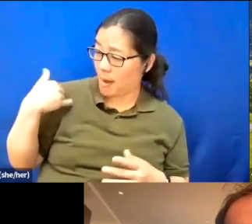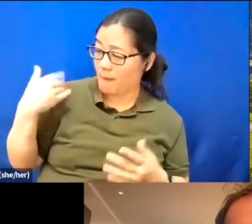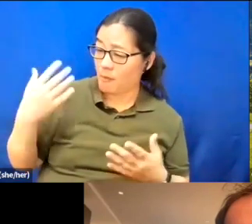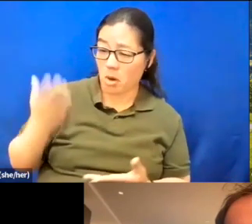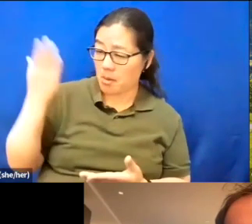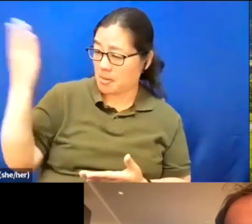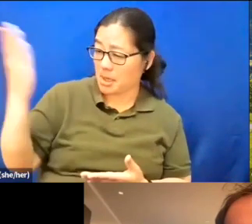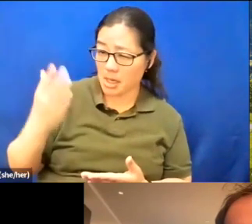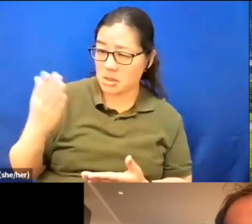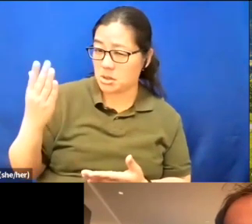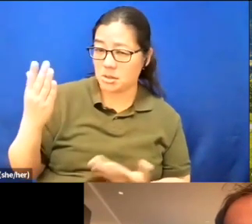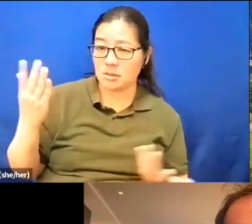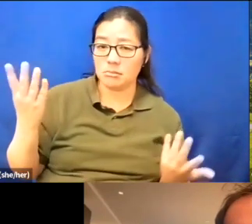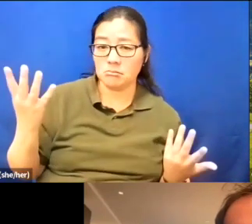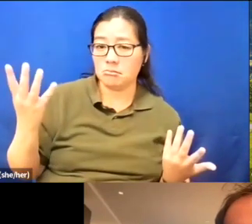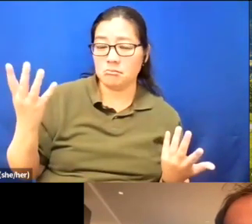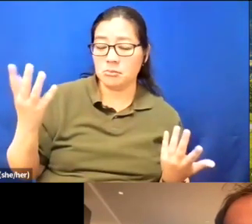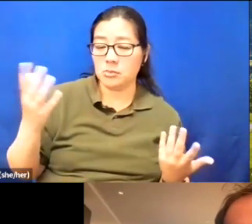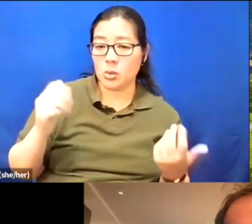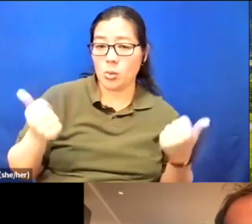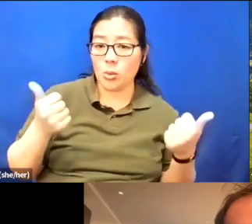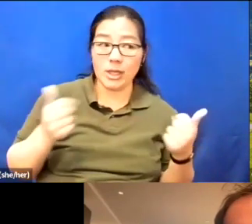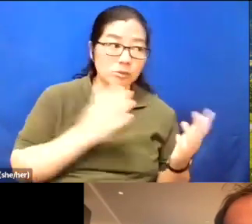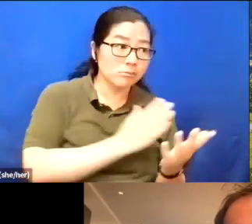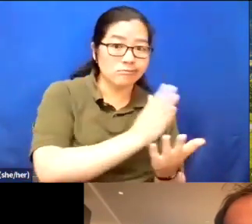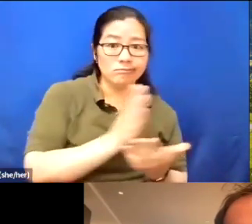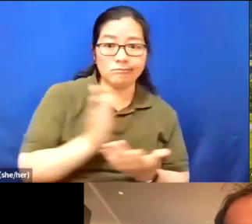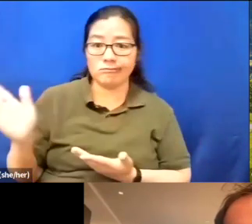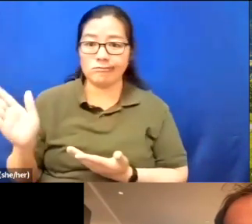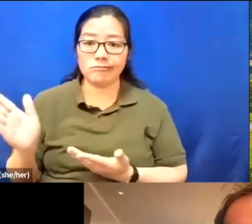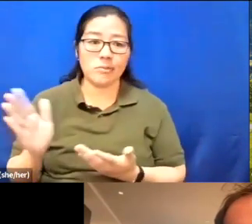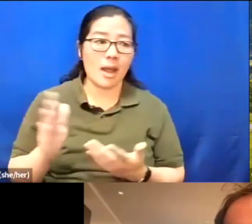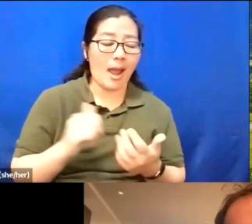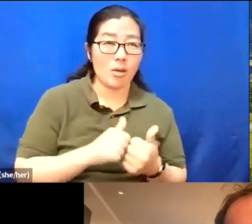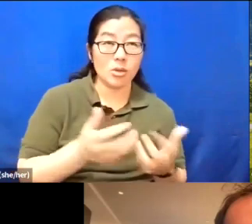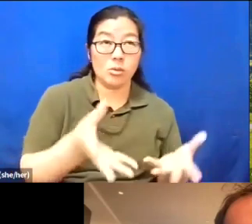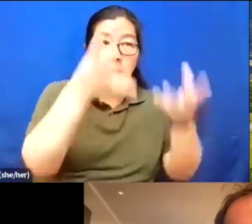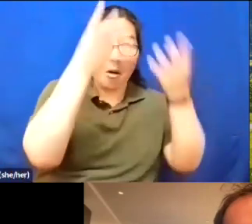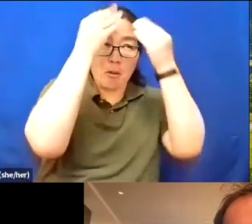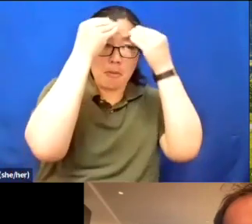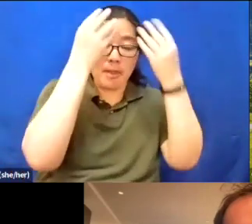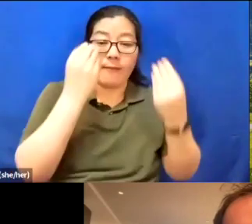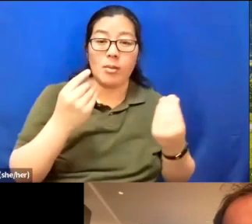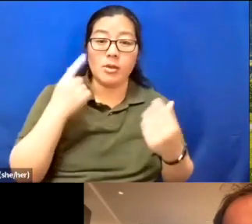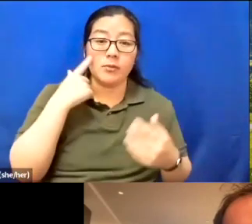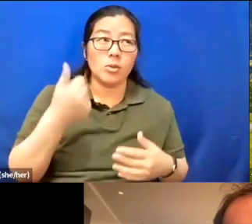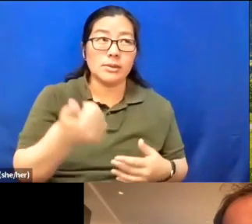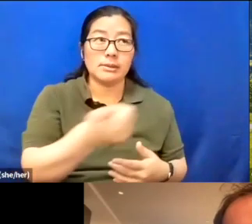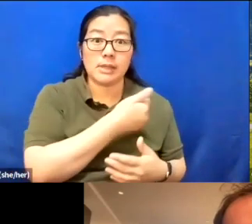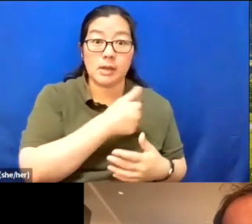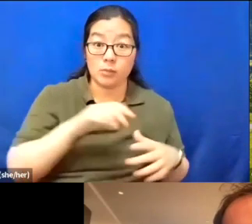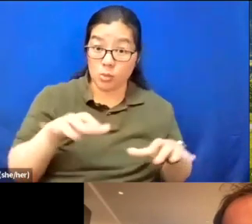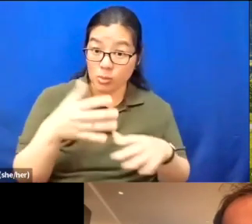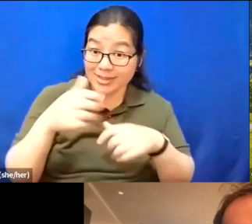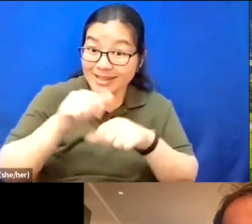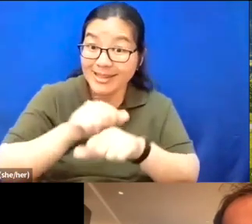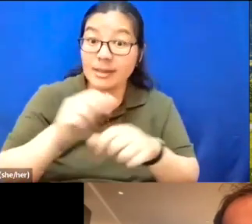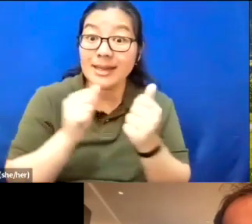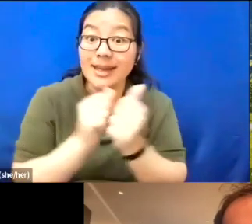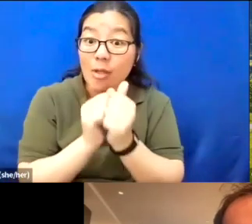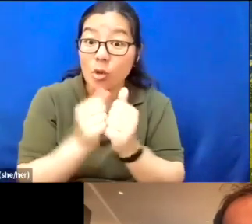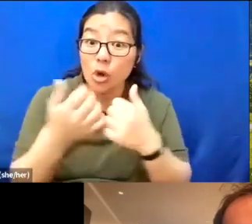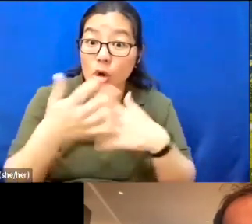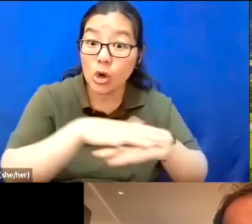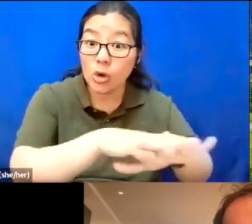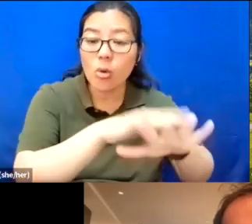like, you know, kind of just cataloging the information for yourself to do them together? Do you think it's better to do them together or do you